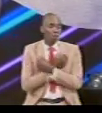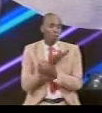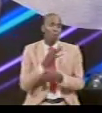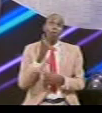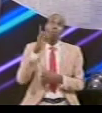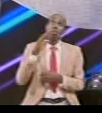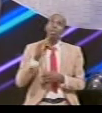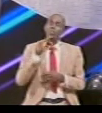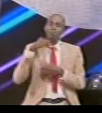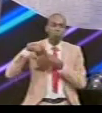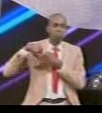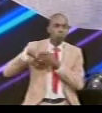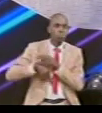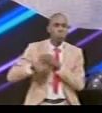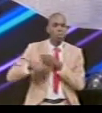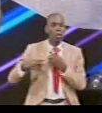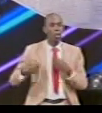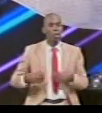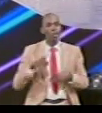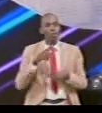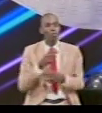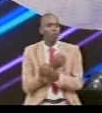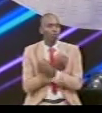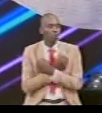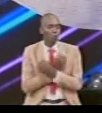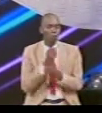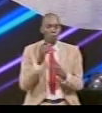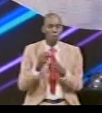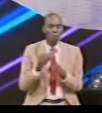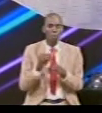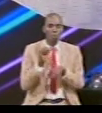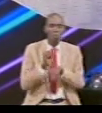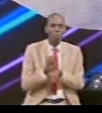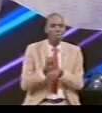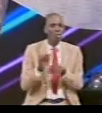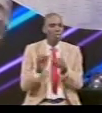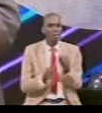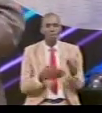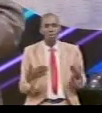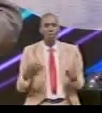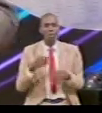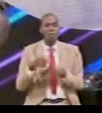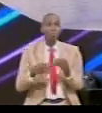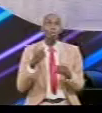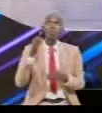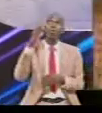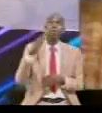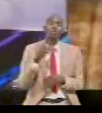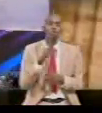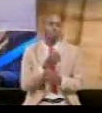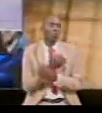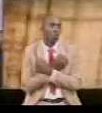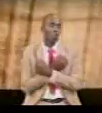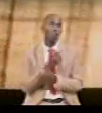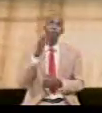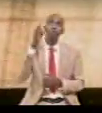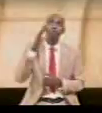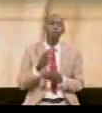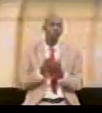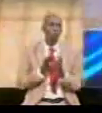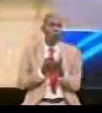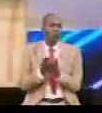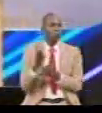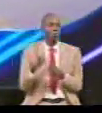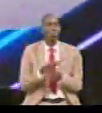love God, you love the word of God, you love the work of God, you love everything, and you love love him sincerely, you